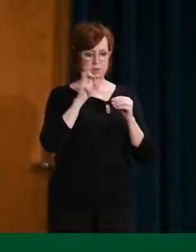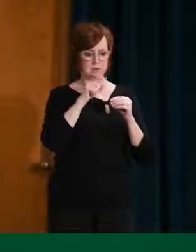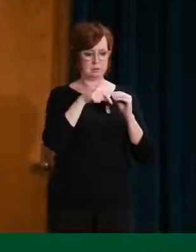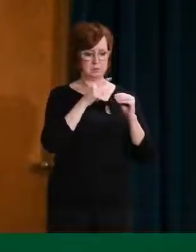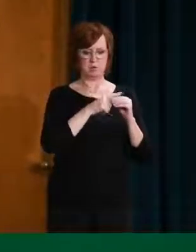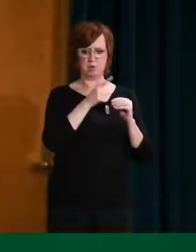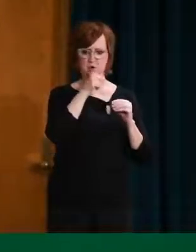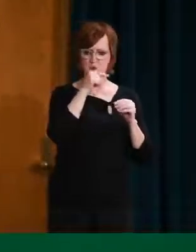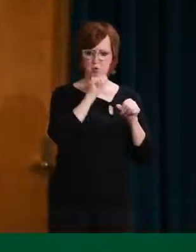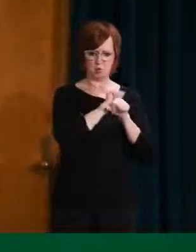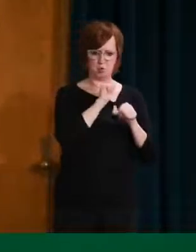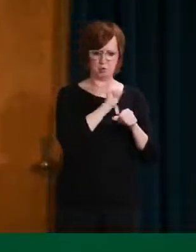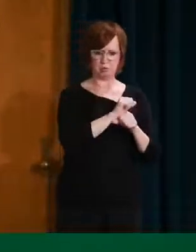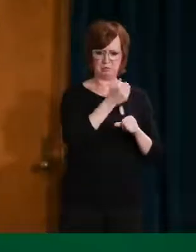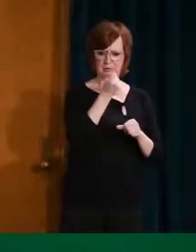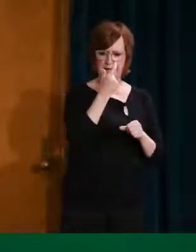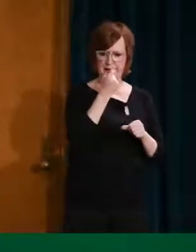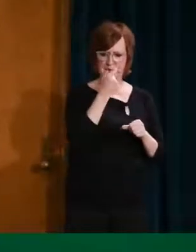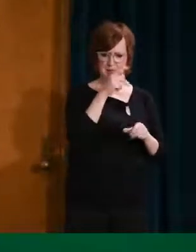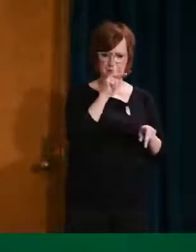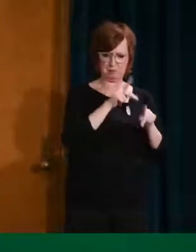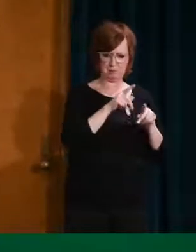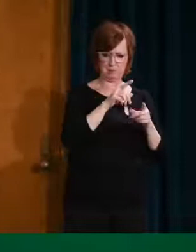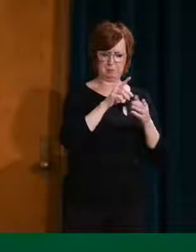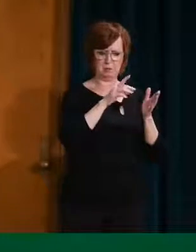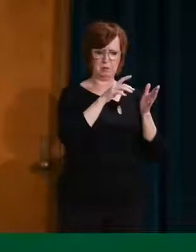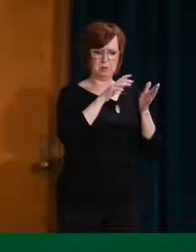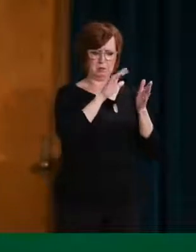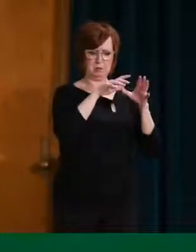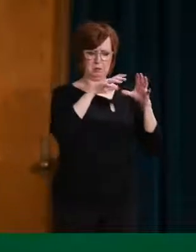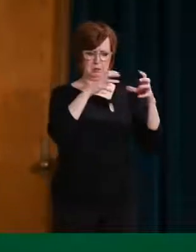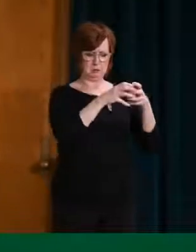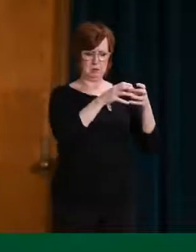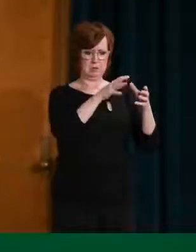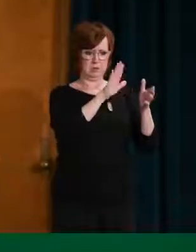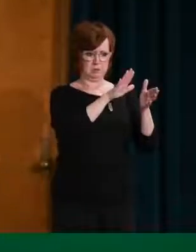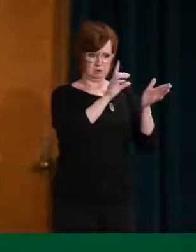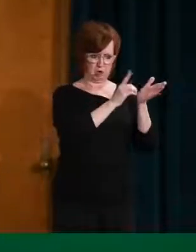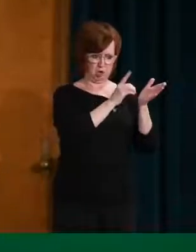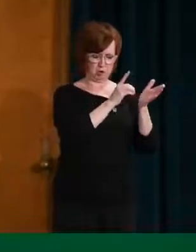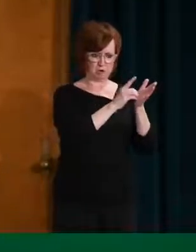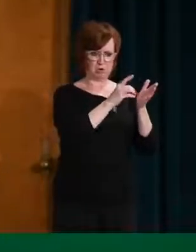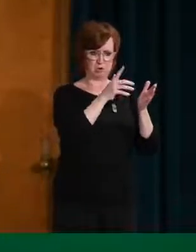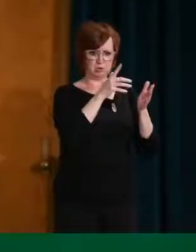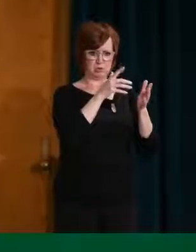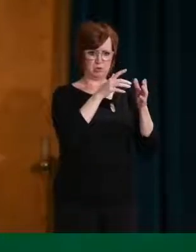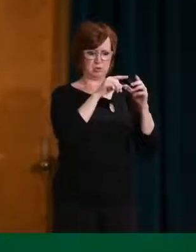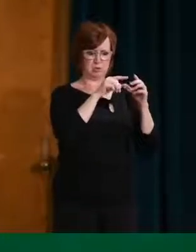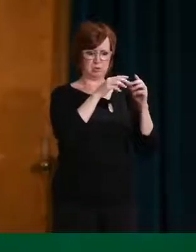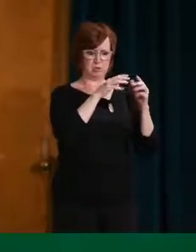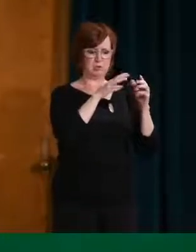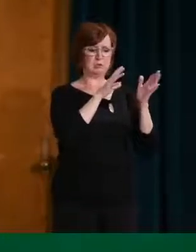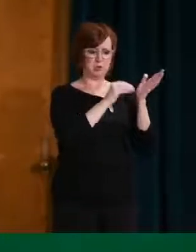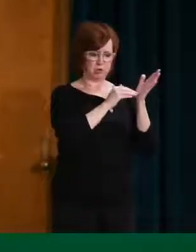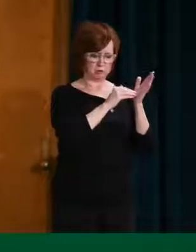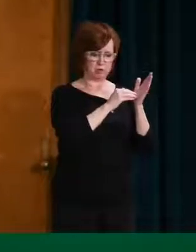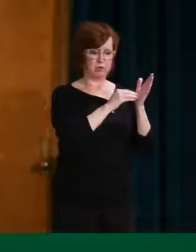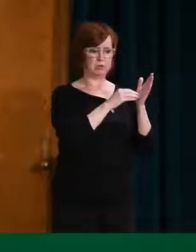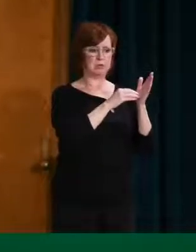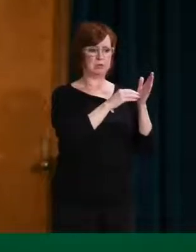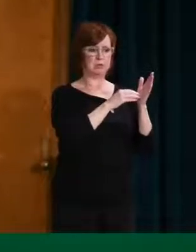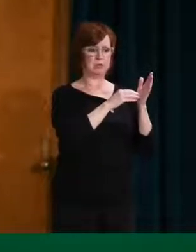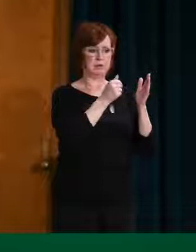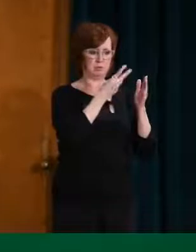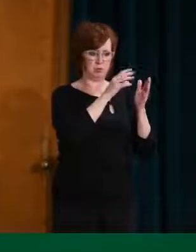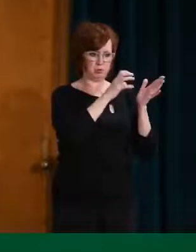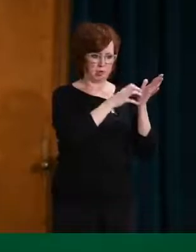that 11, I just want to clarify, 11 were the doctors and their families that attended the Bonspiel in Edmonton, and there are 6